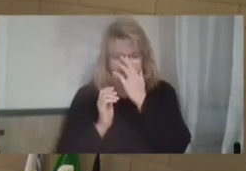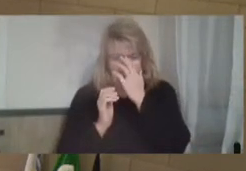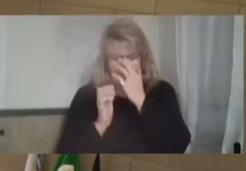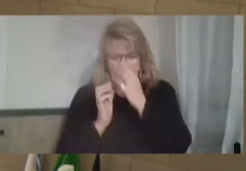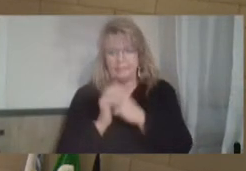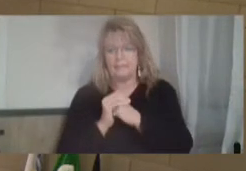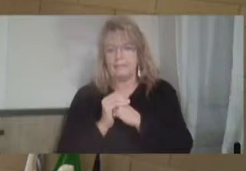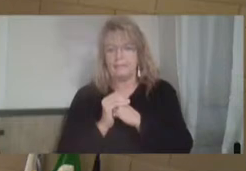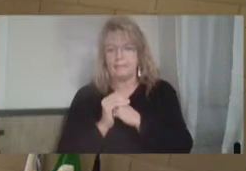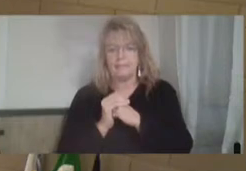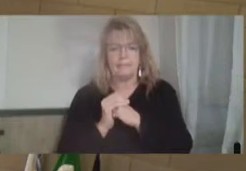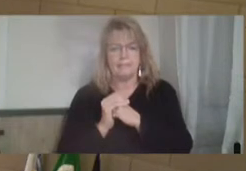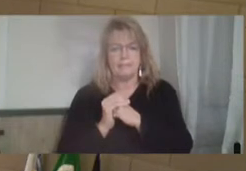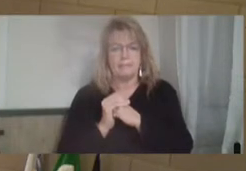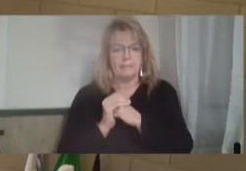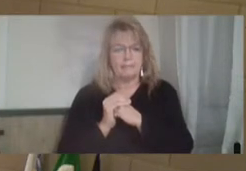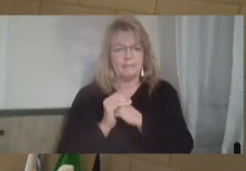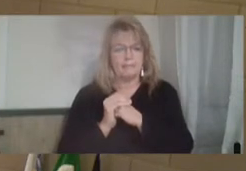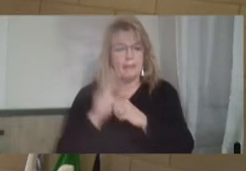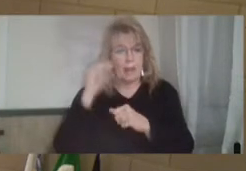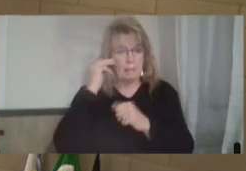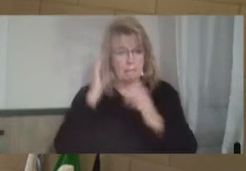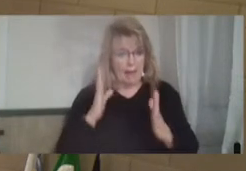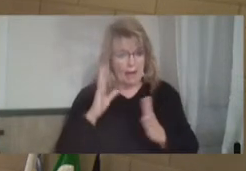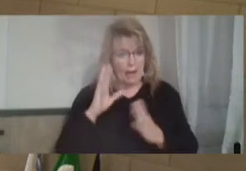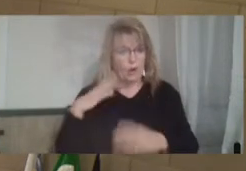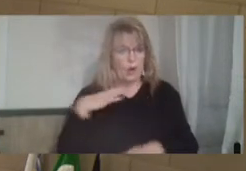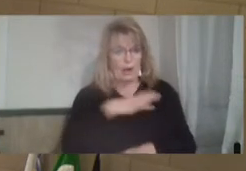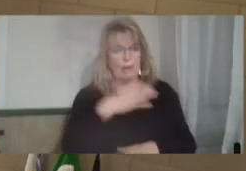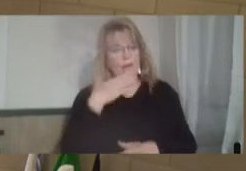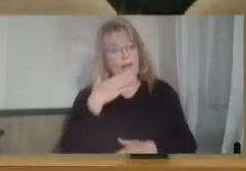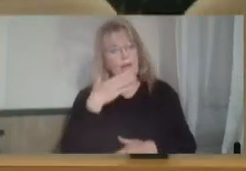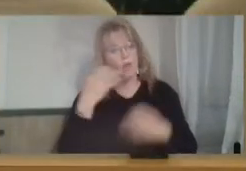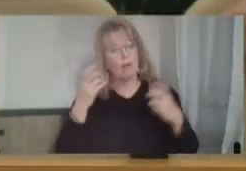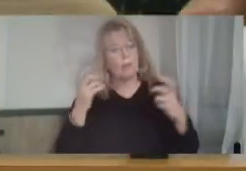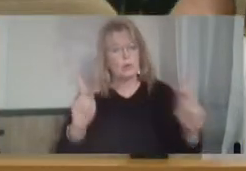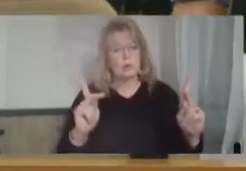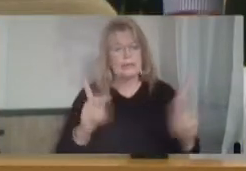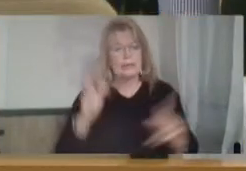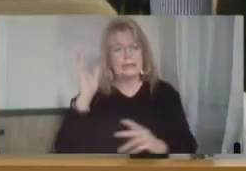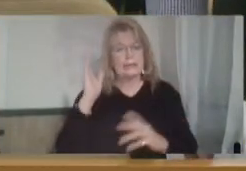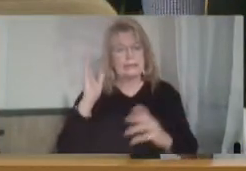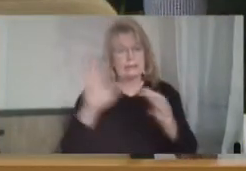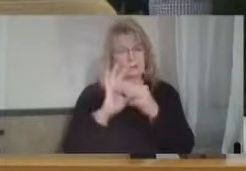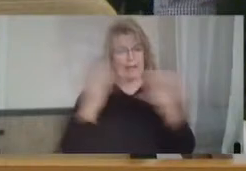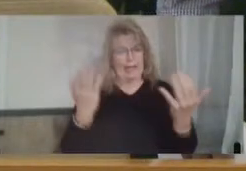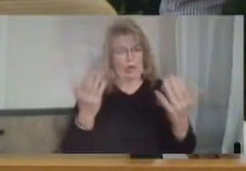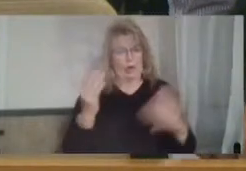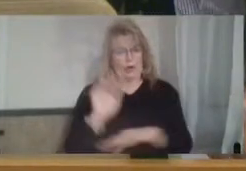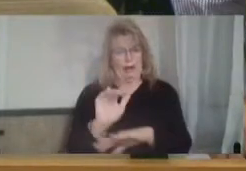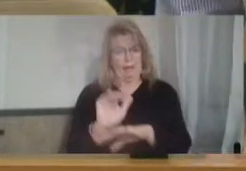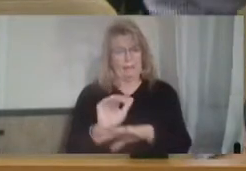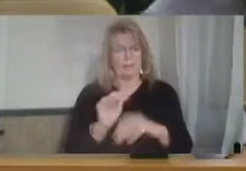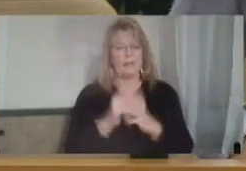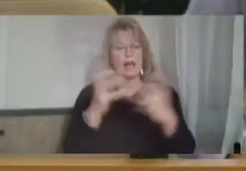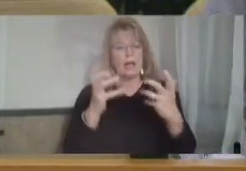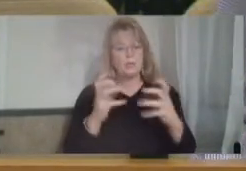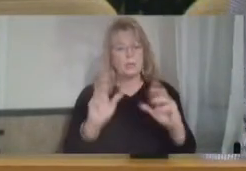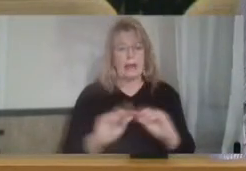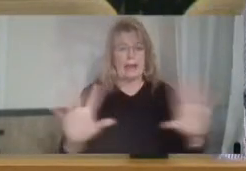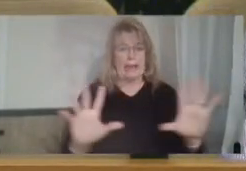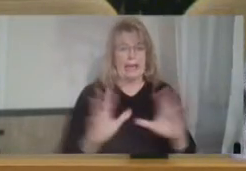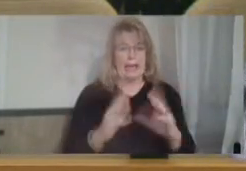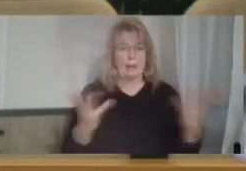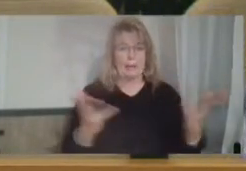Mr. Watkins. Mayor, Council, thank you for the opportunity to speak here tonight. I just want to be clear, I'm here tonight